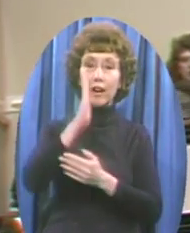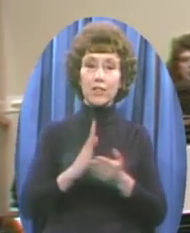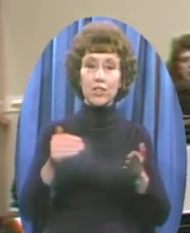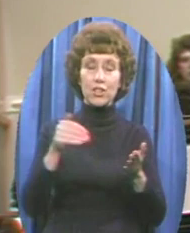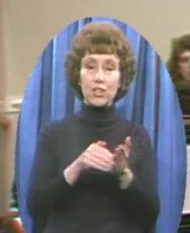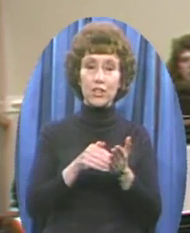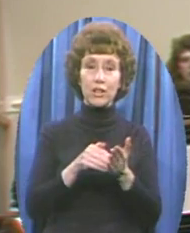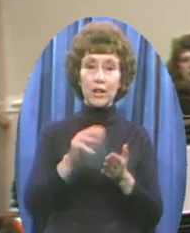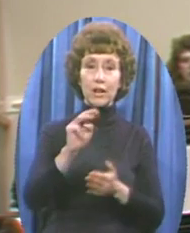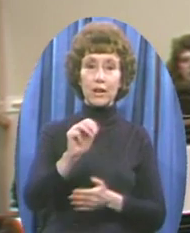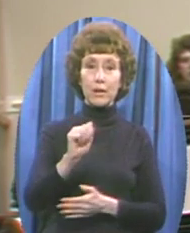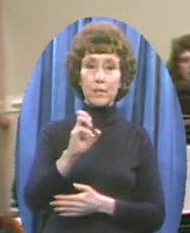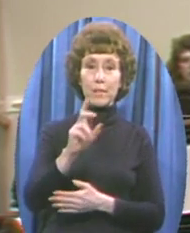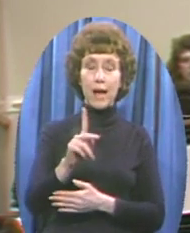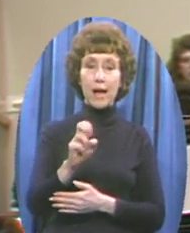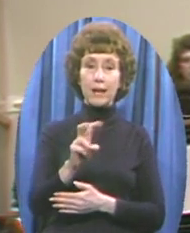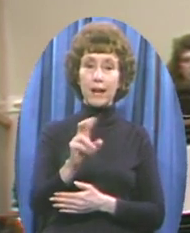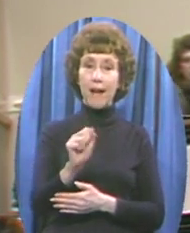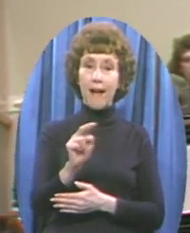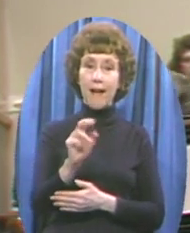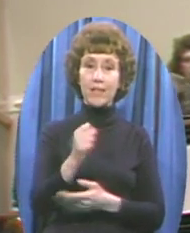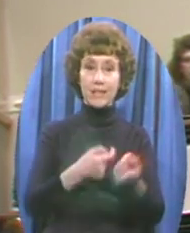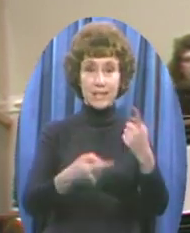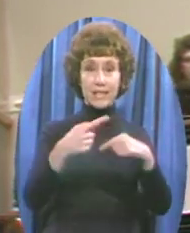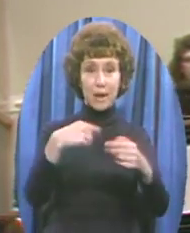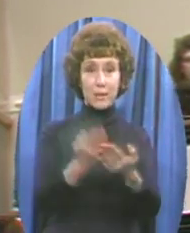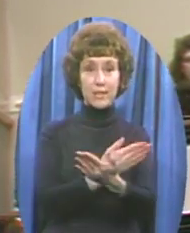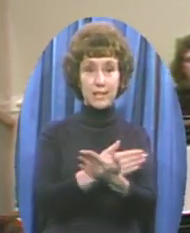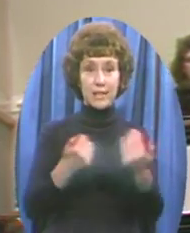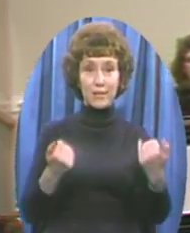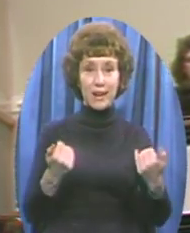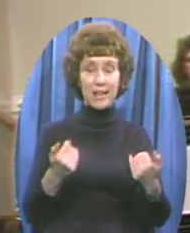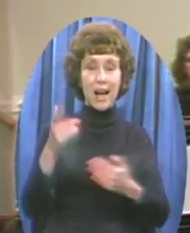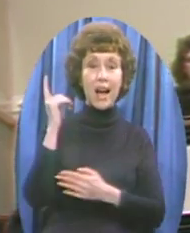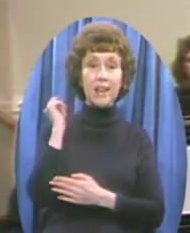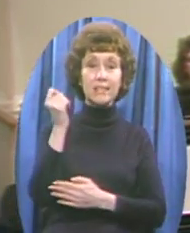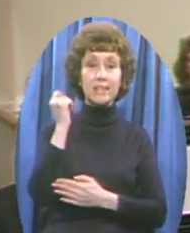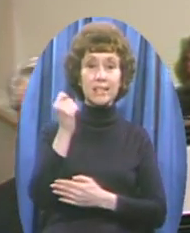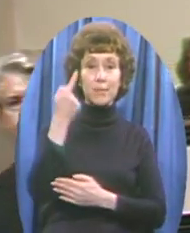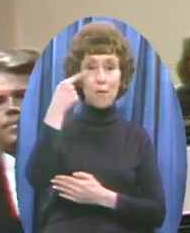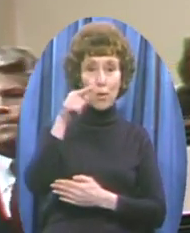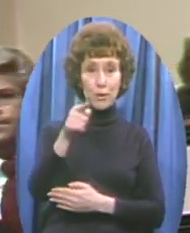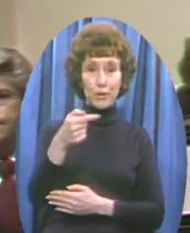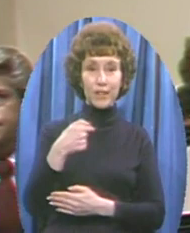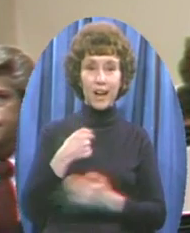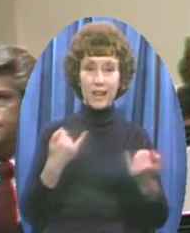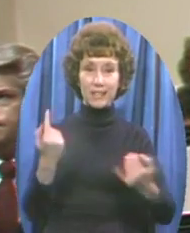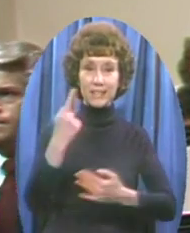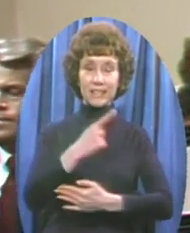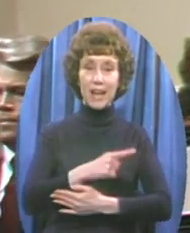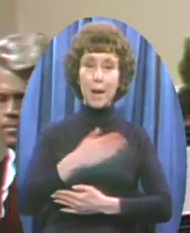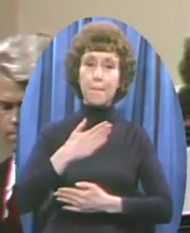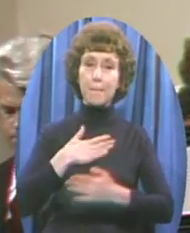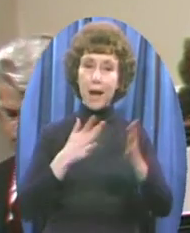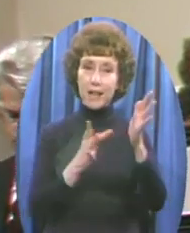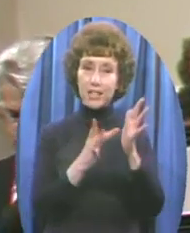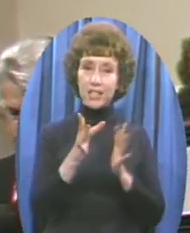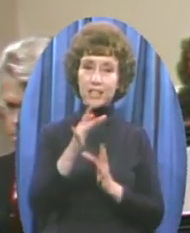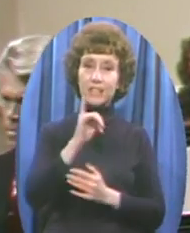to be the testimony of every one of us here today. My Jesus, I love